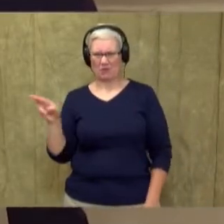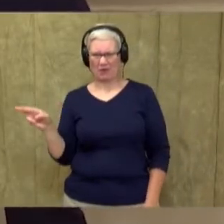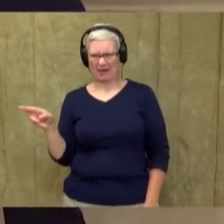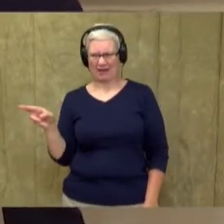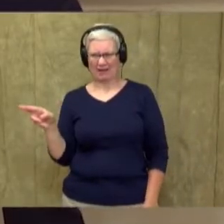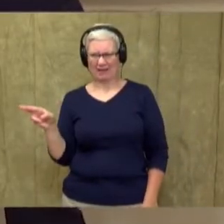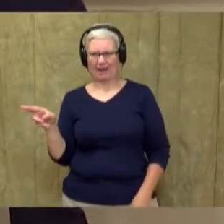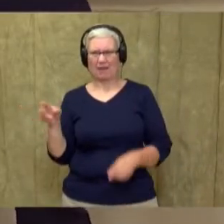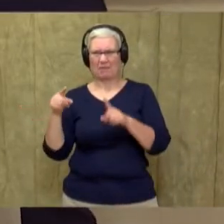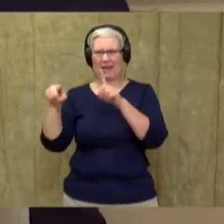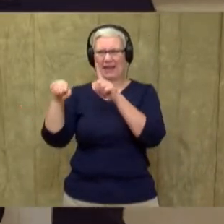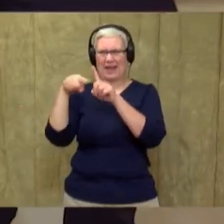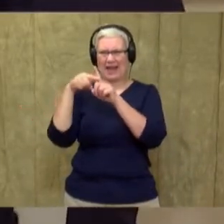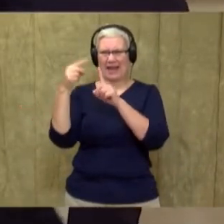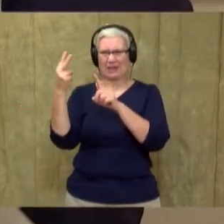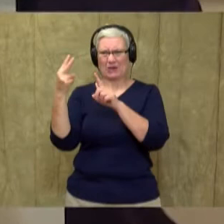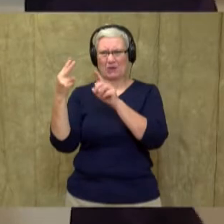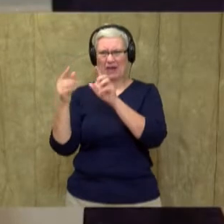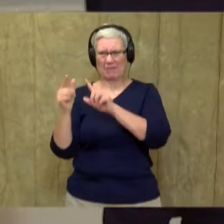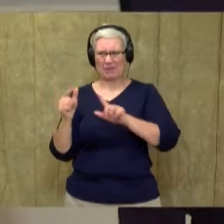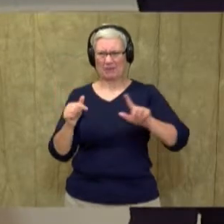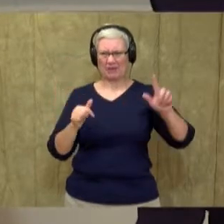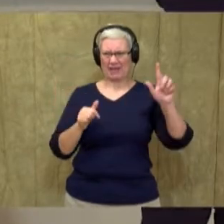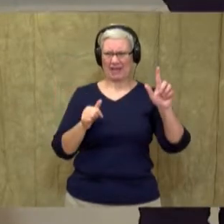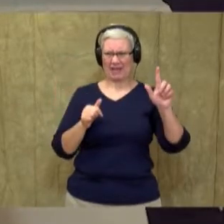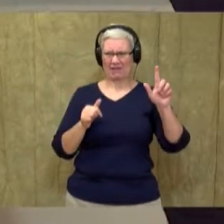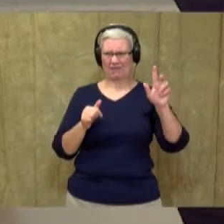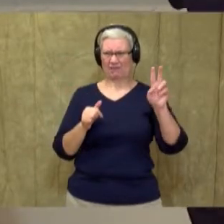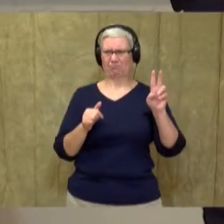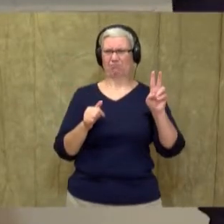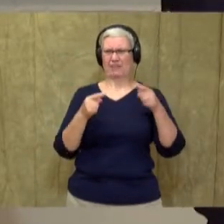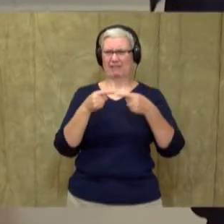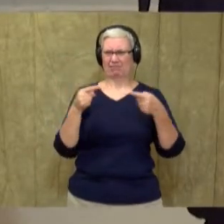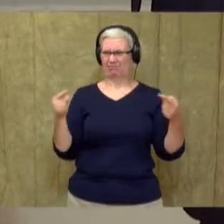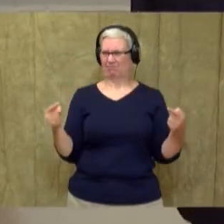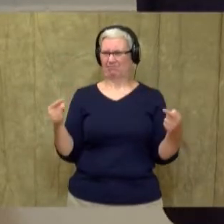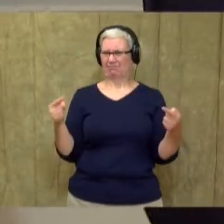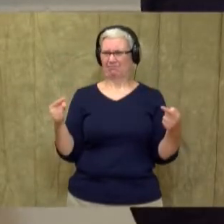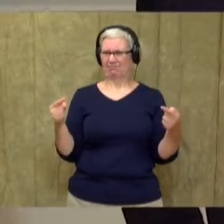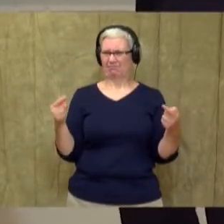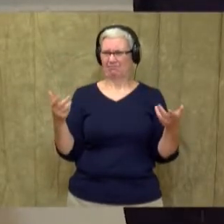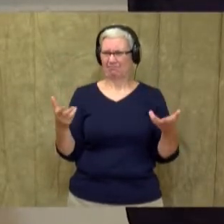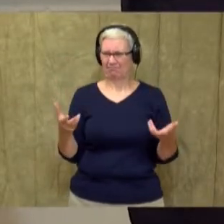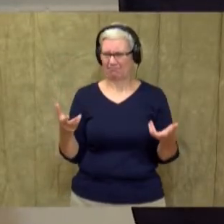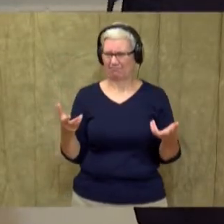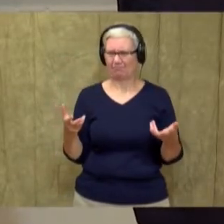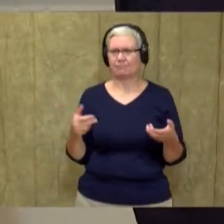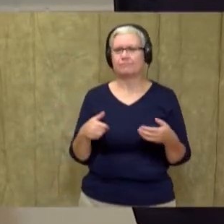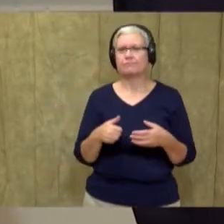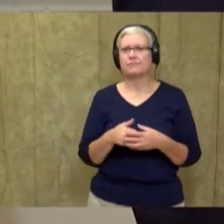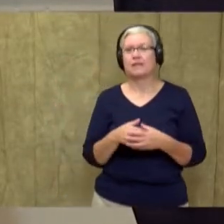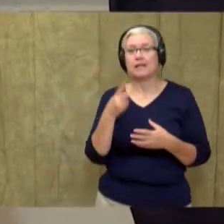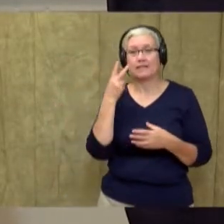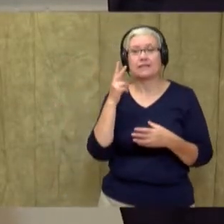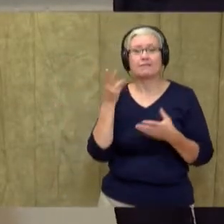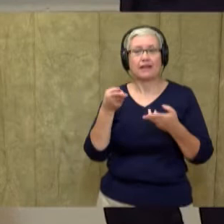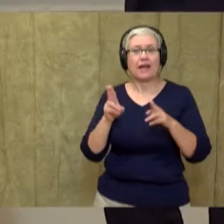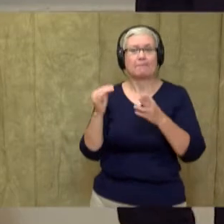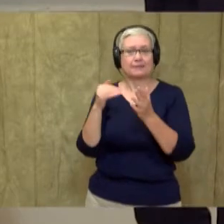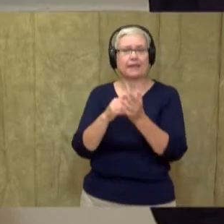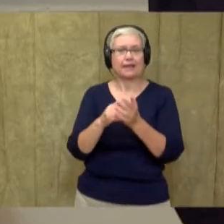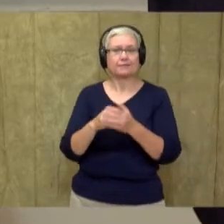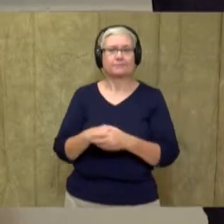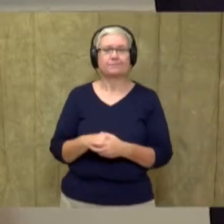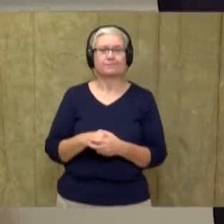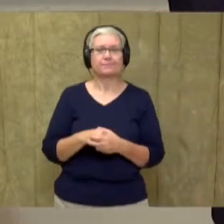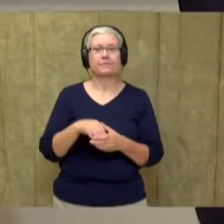my graph moves to the left 2 units. Okay, let's see if that continues to hold true on the next slide. So here, let's take a